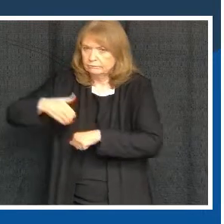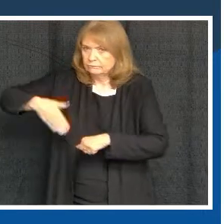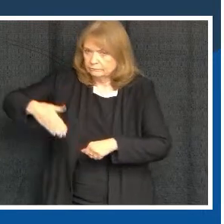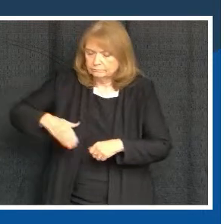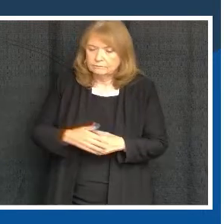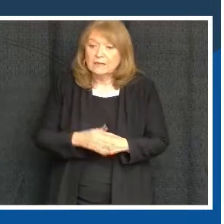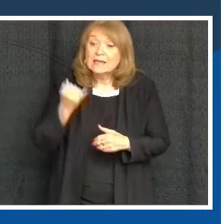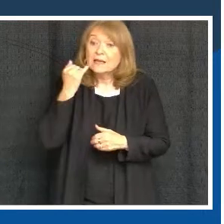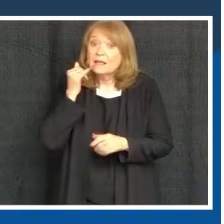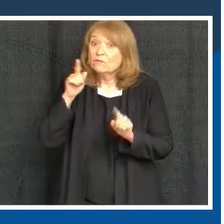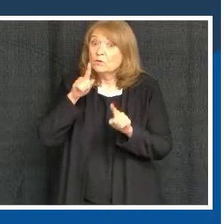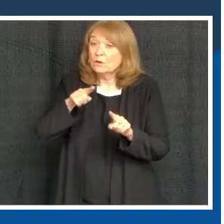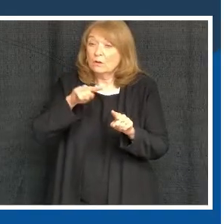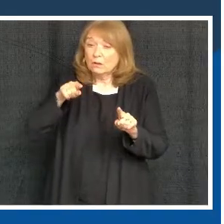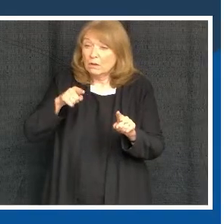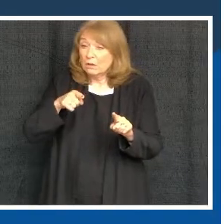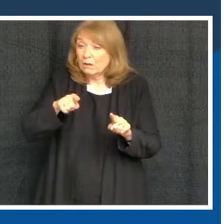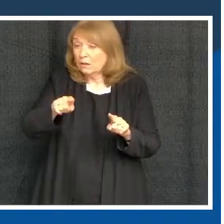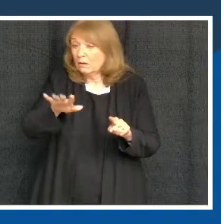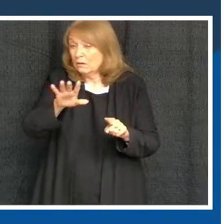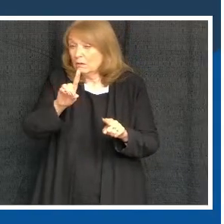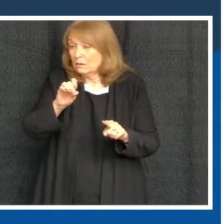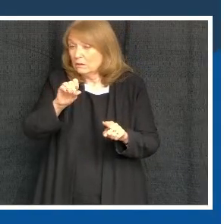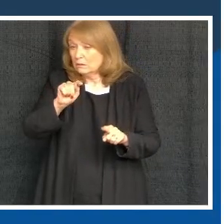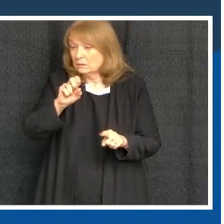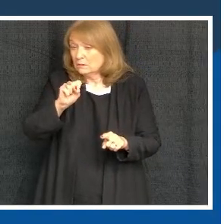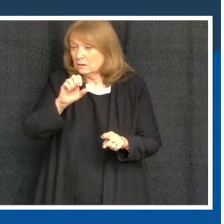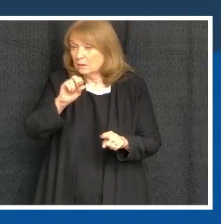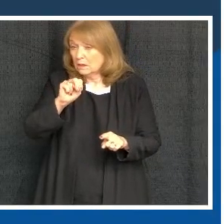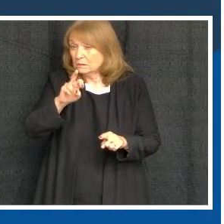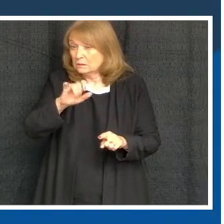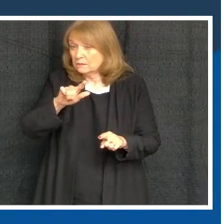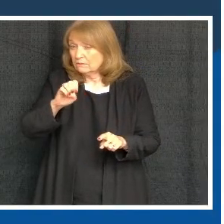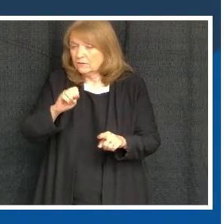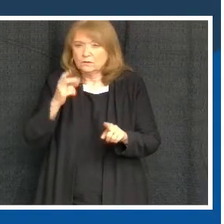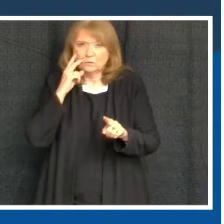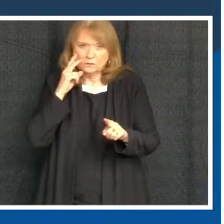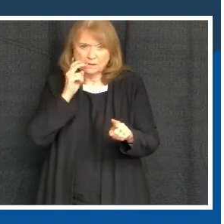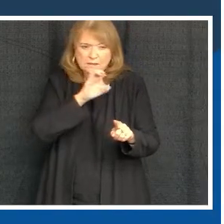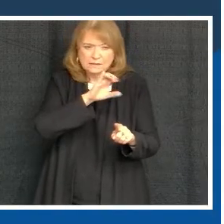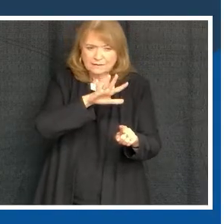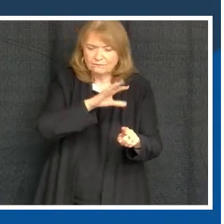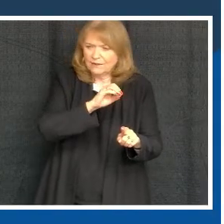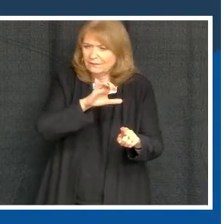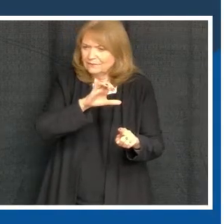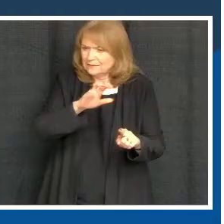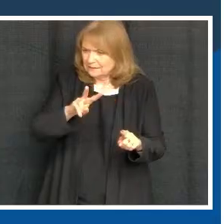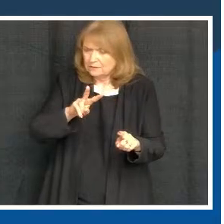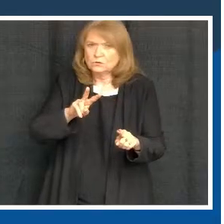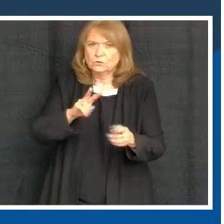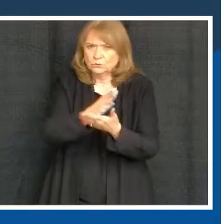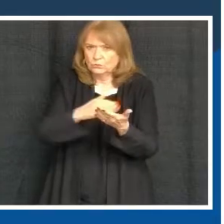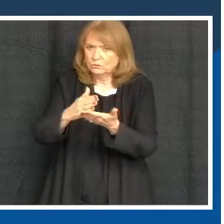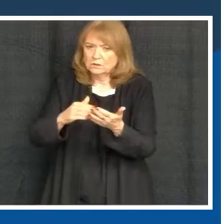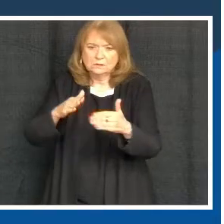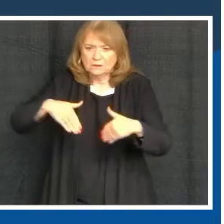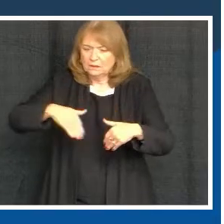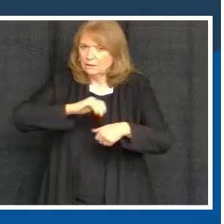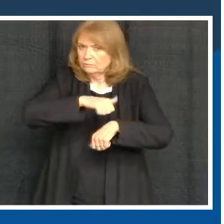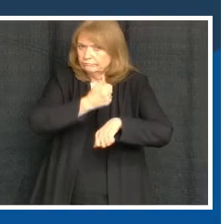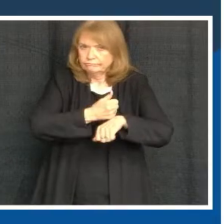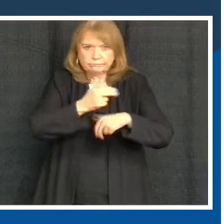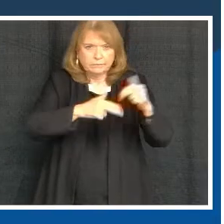If you go all the way down to about Dotsonville Road, there are several C5 and C2 parcels that haven't been developed yet.